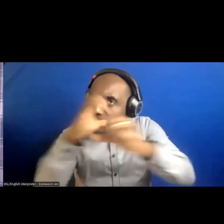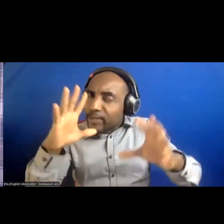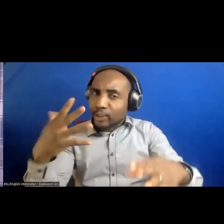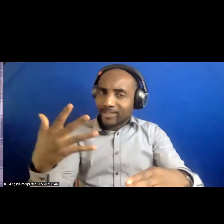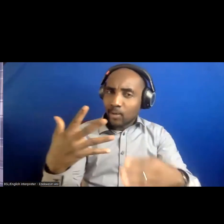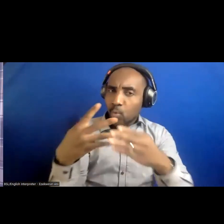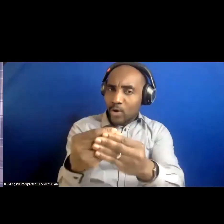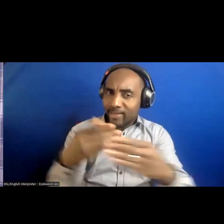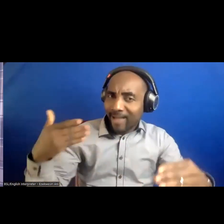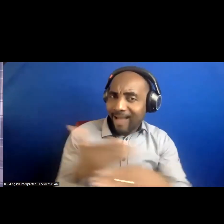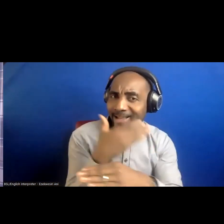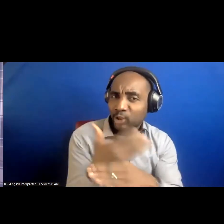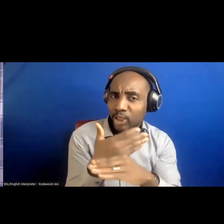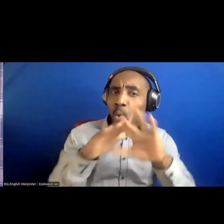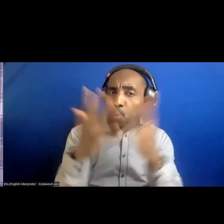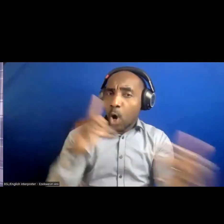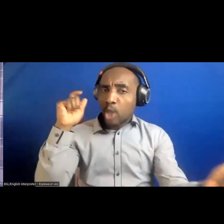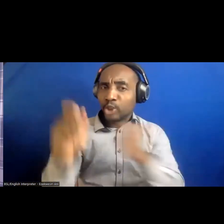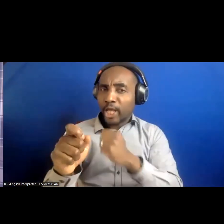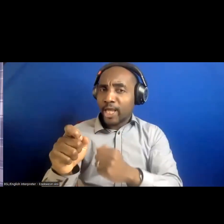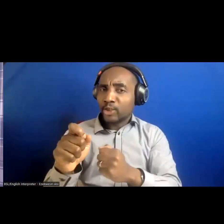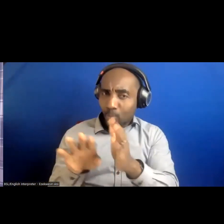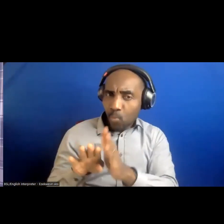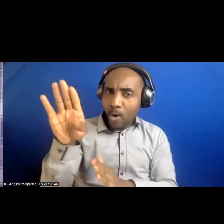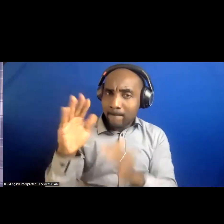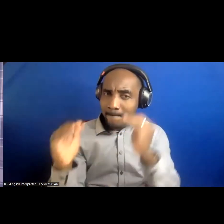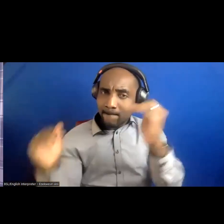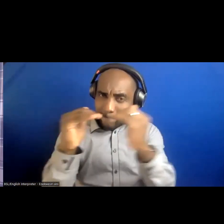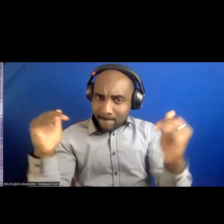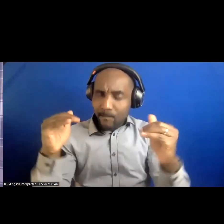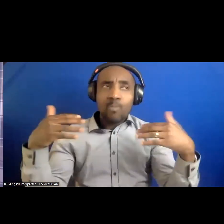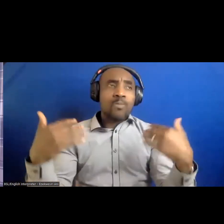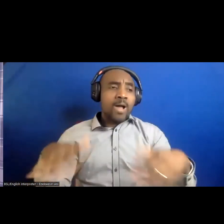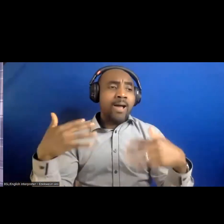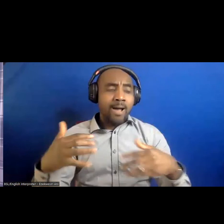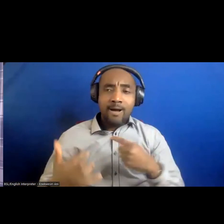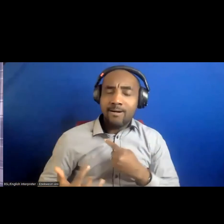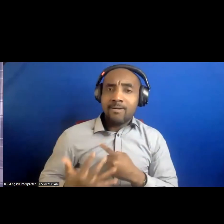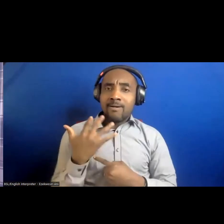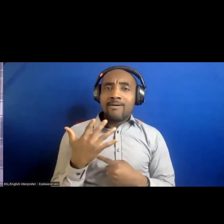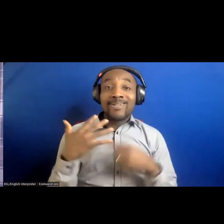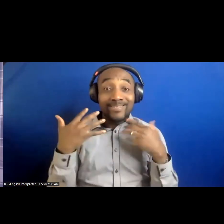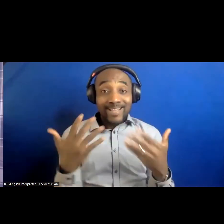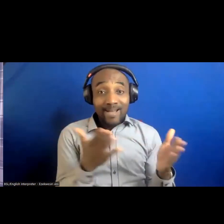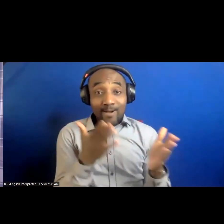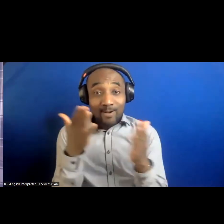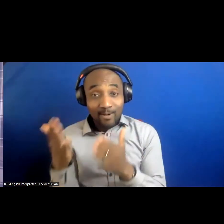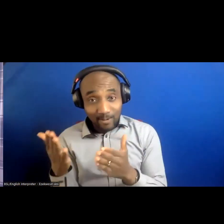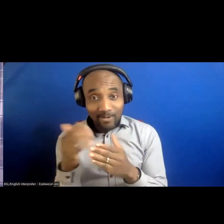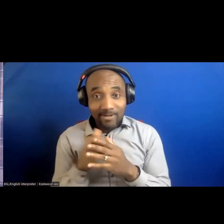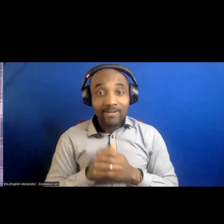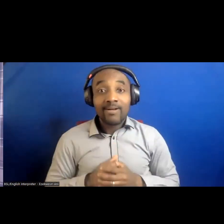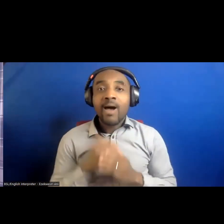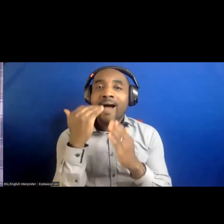can indeed change the world. And so on that arousing note, we are going to now move on with our